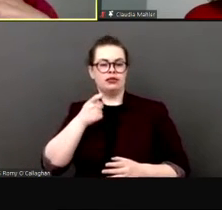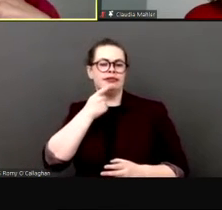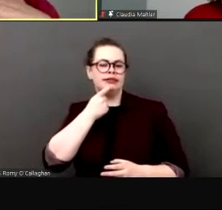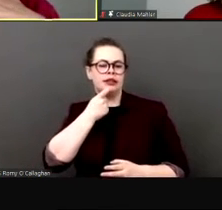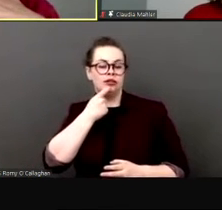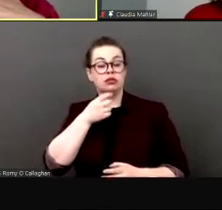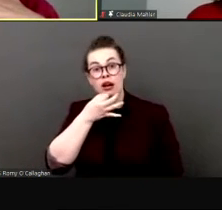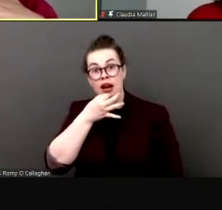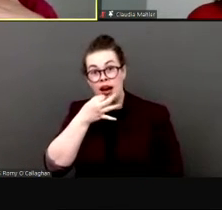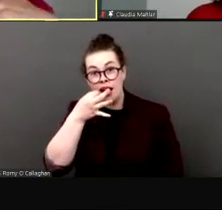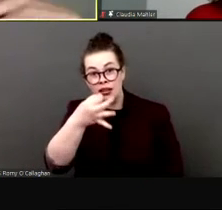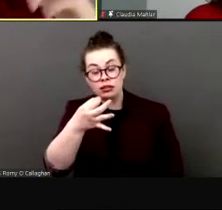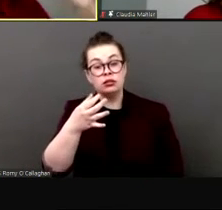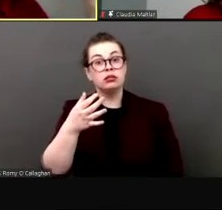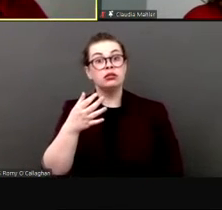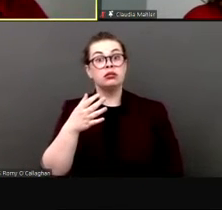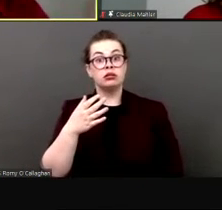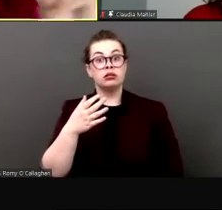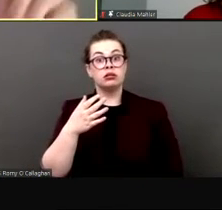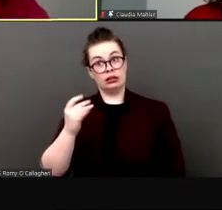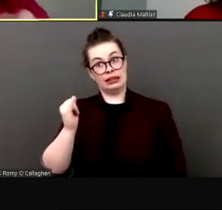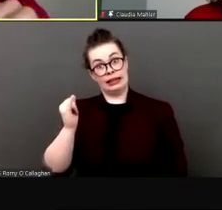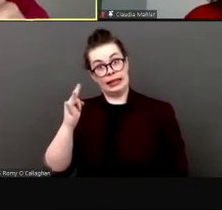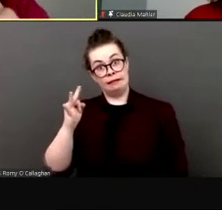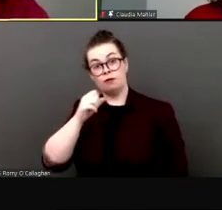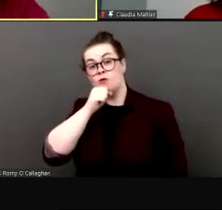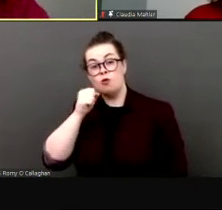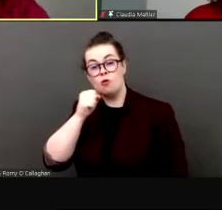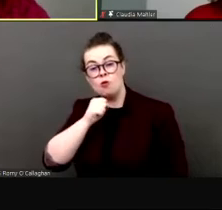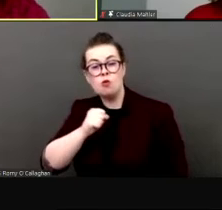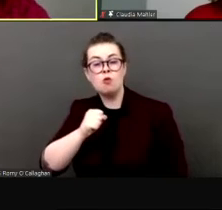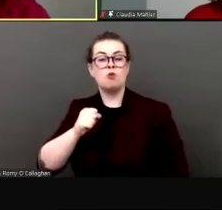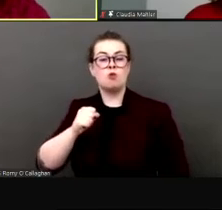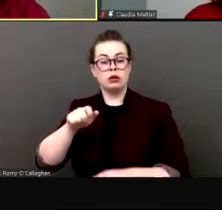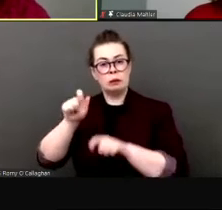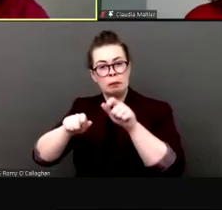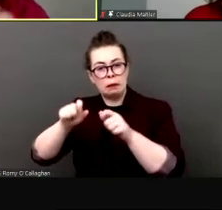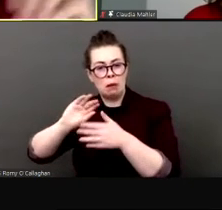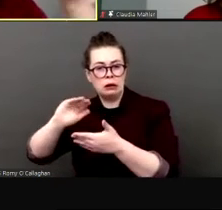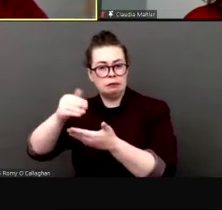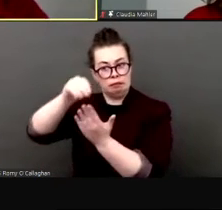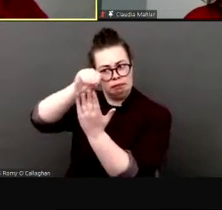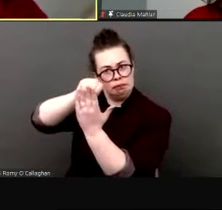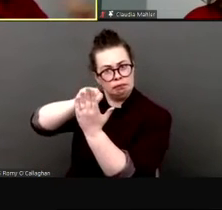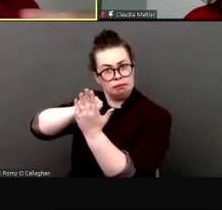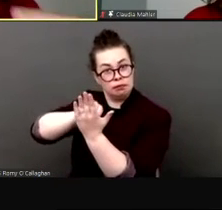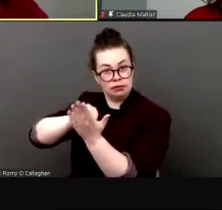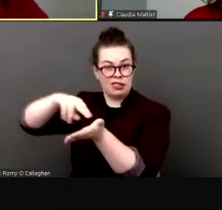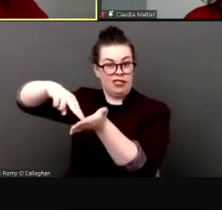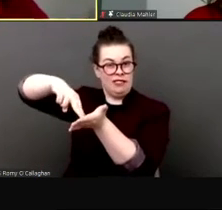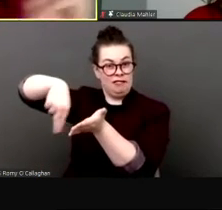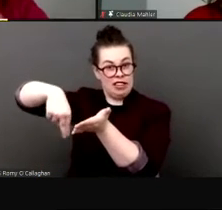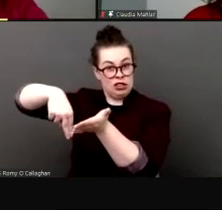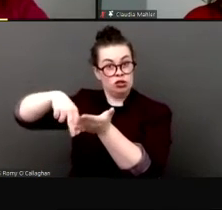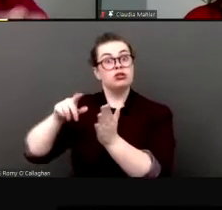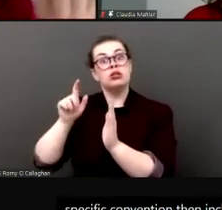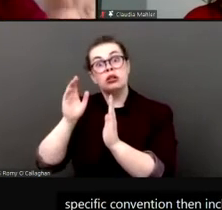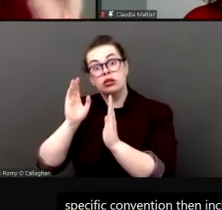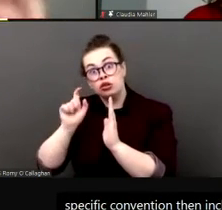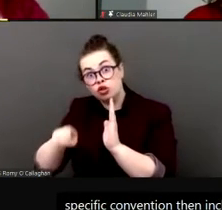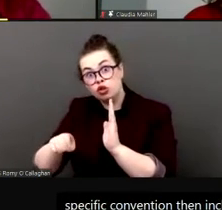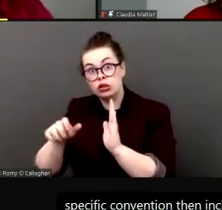specific convention then include articles and provision regarding I guess, disability and